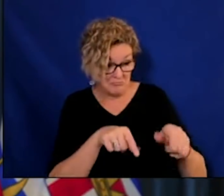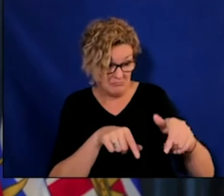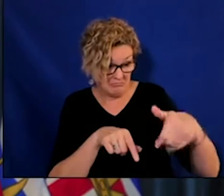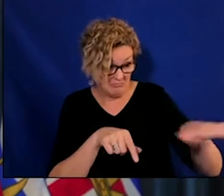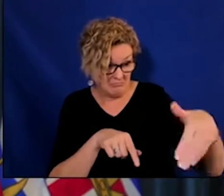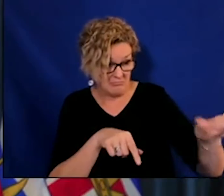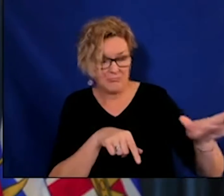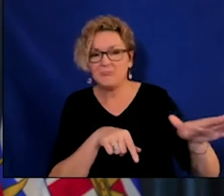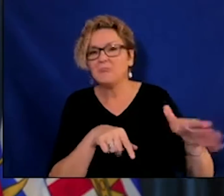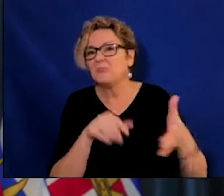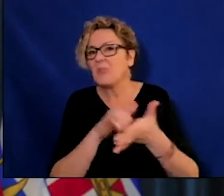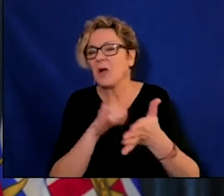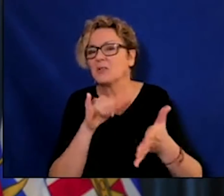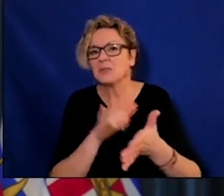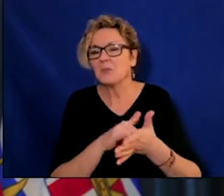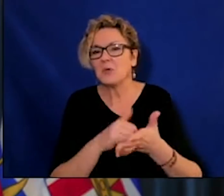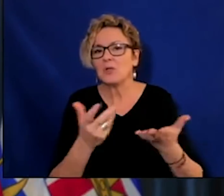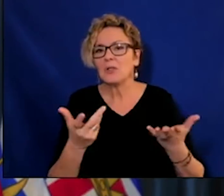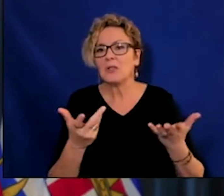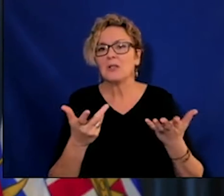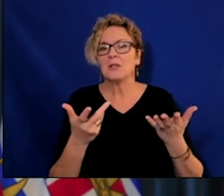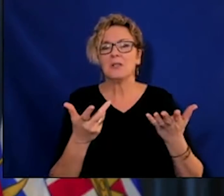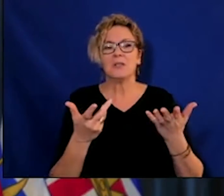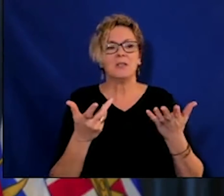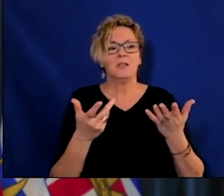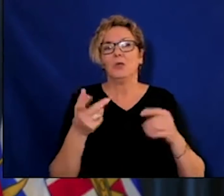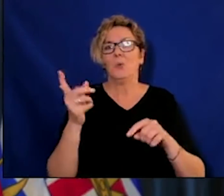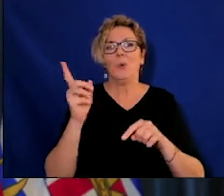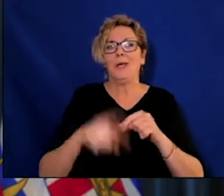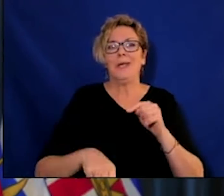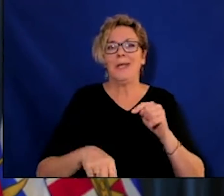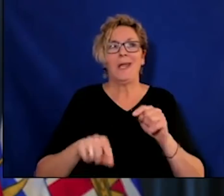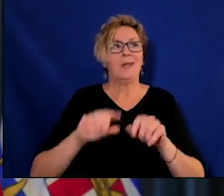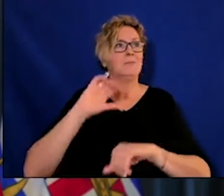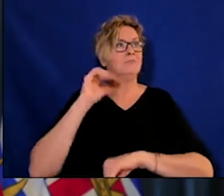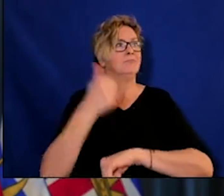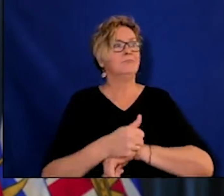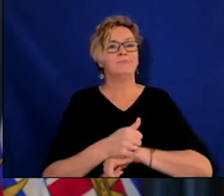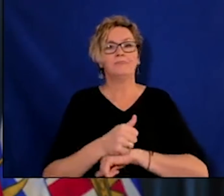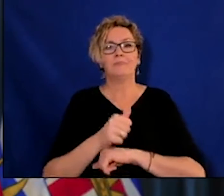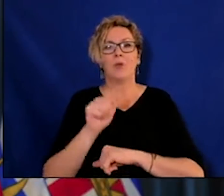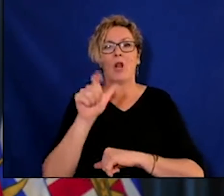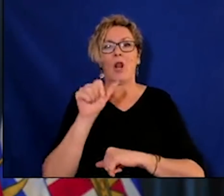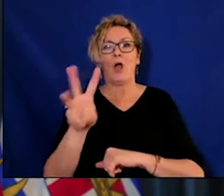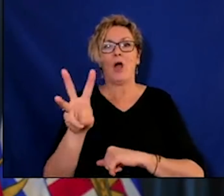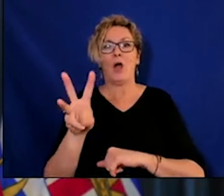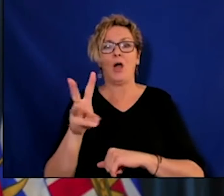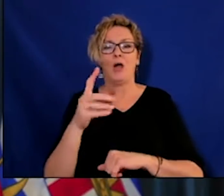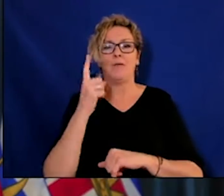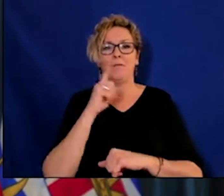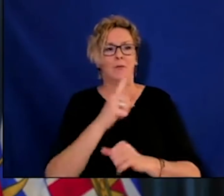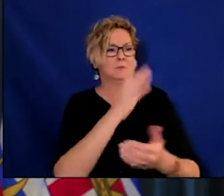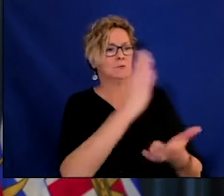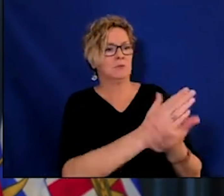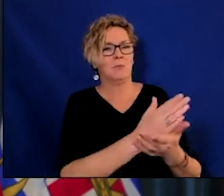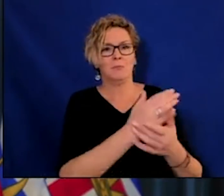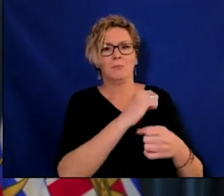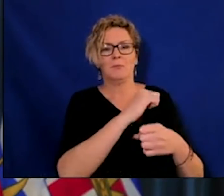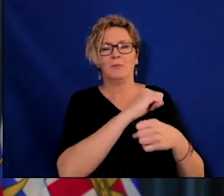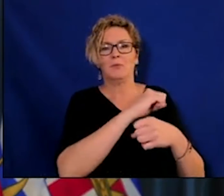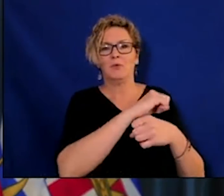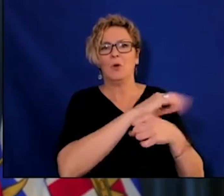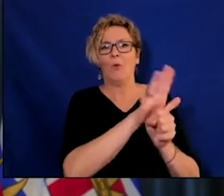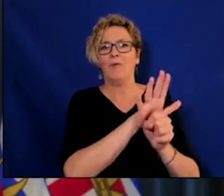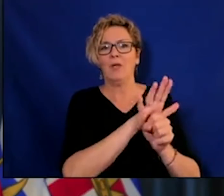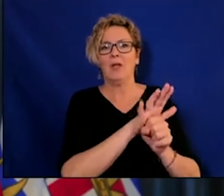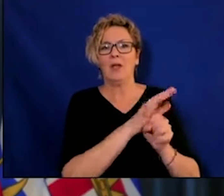And we can't deal with it that way. There's no litigation to be had. And I think sometimes we lose sight of